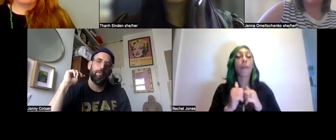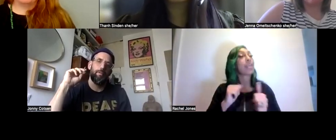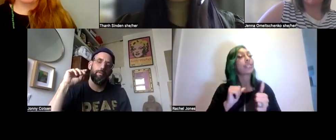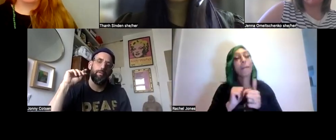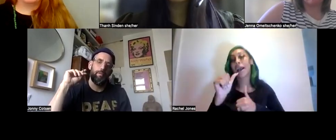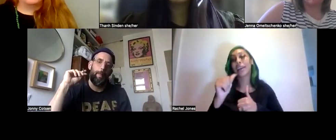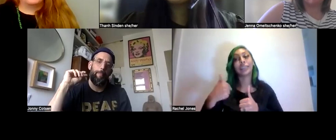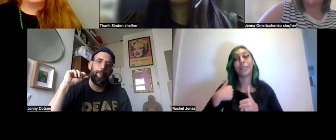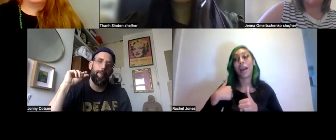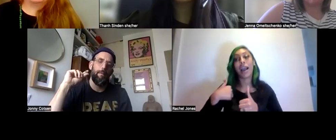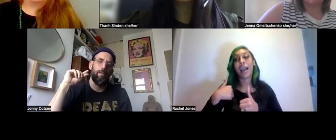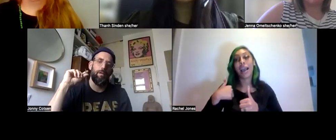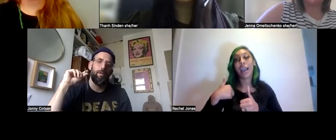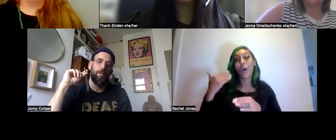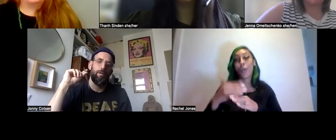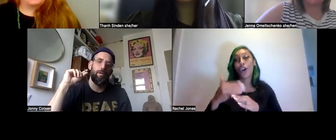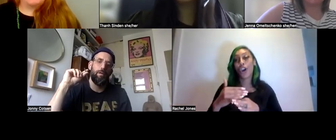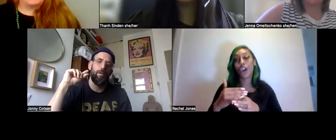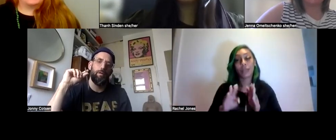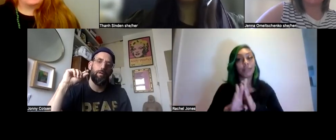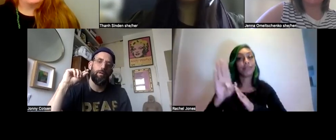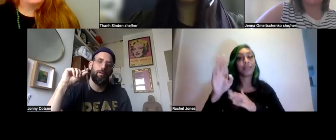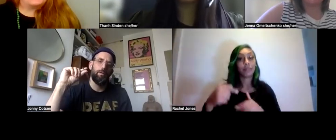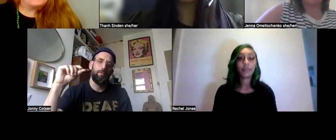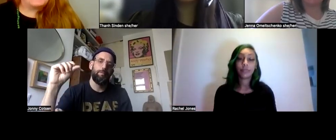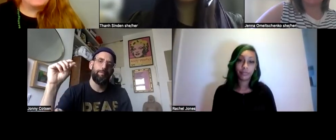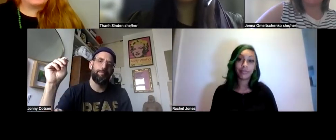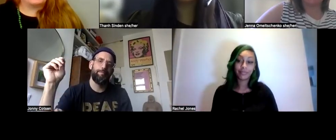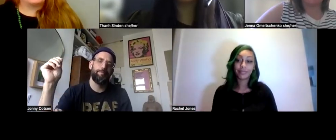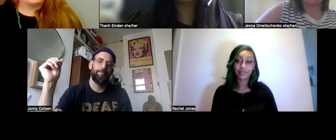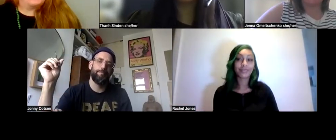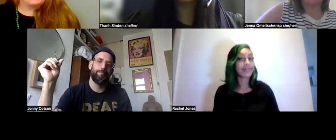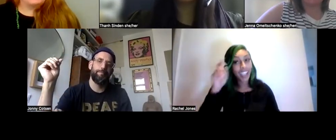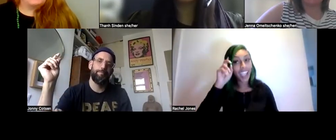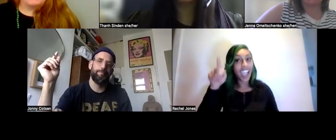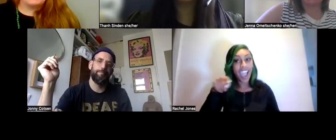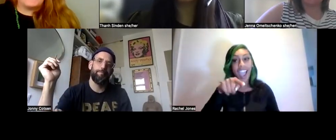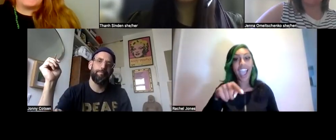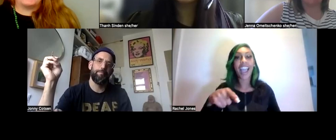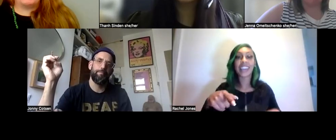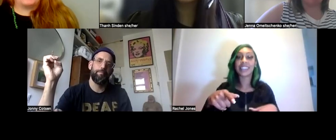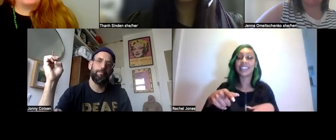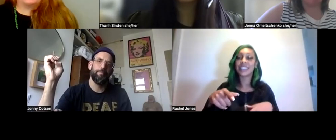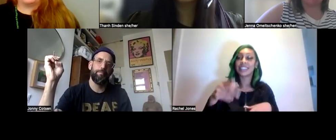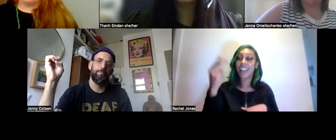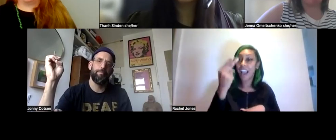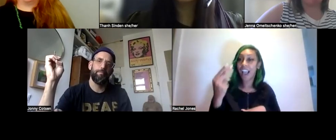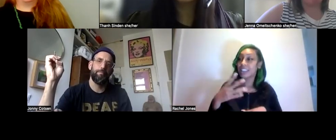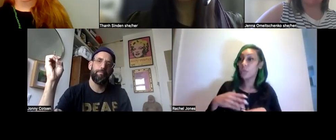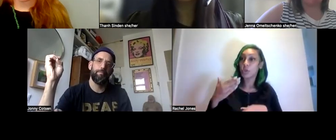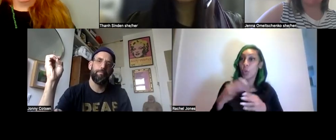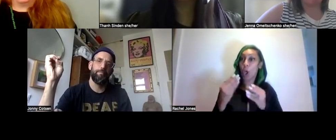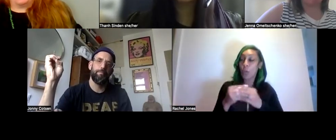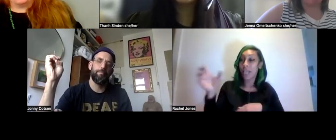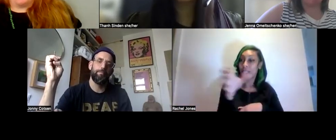with. And yeah, that idea of bringing in artists that you are planning to work with much earlier in the process, I know that's something